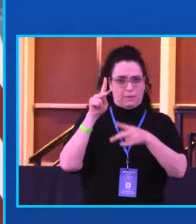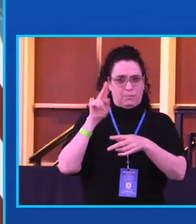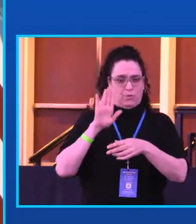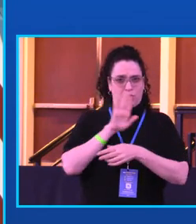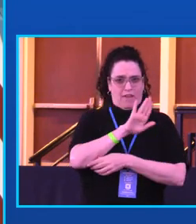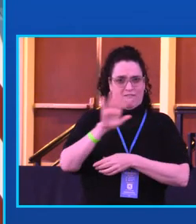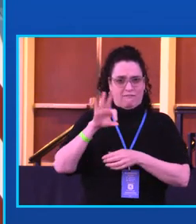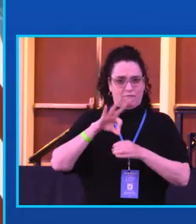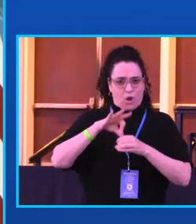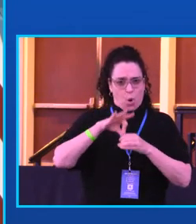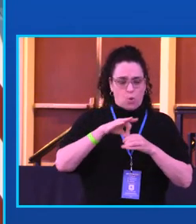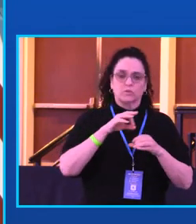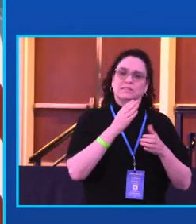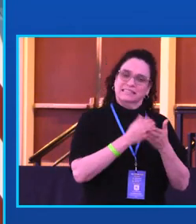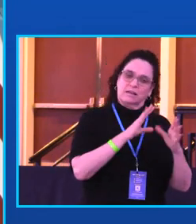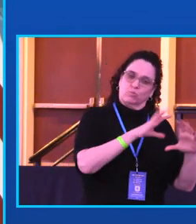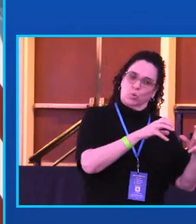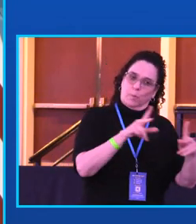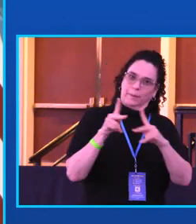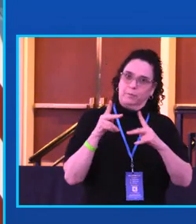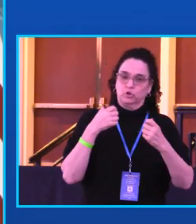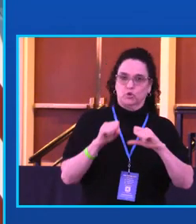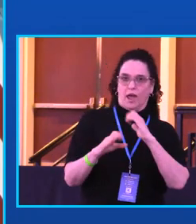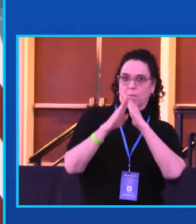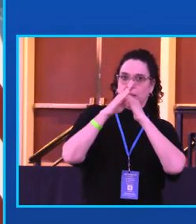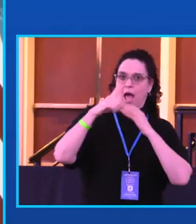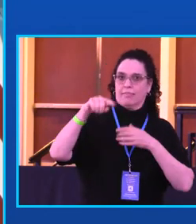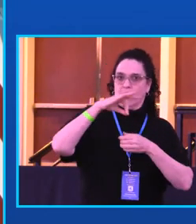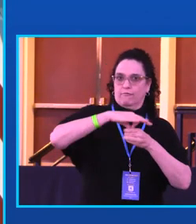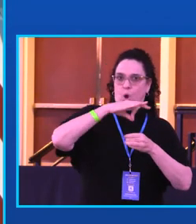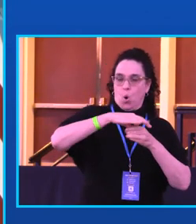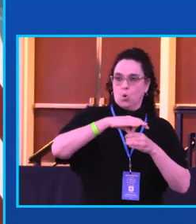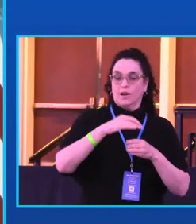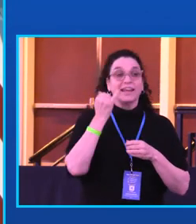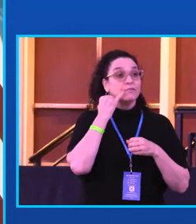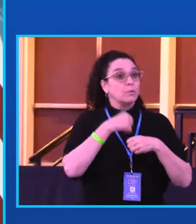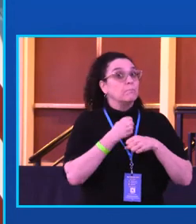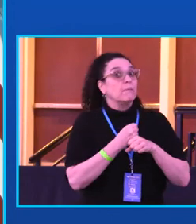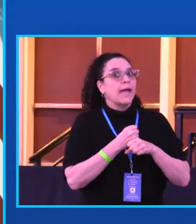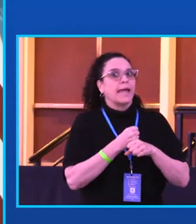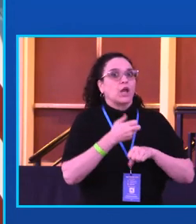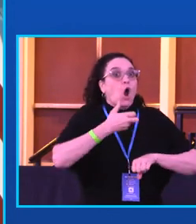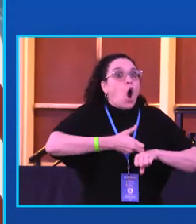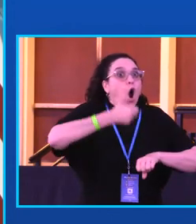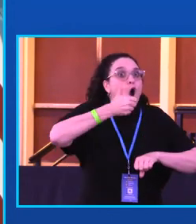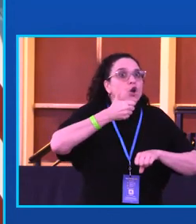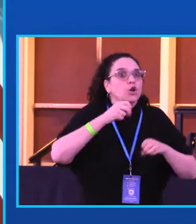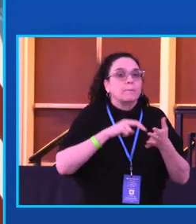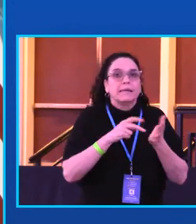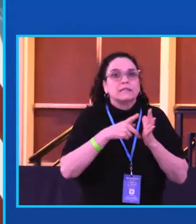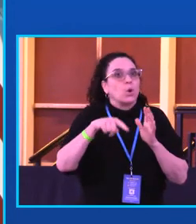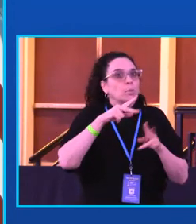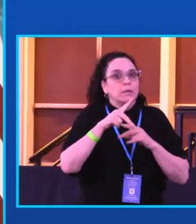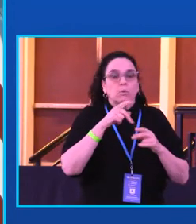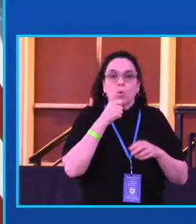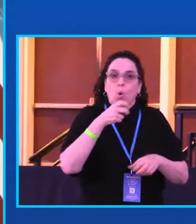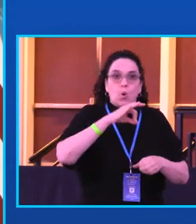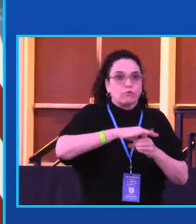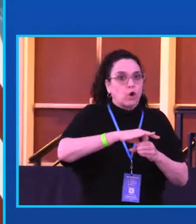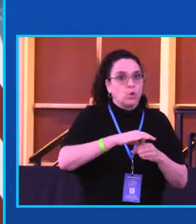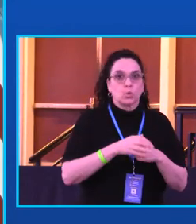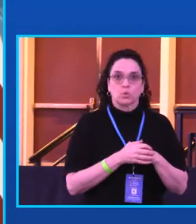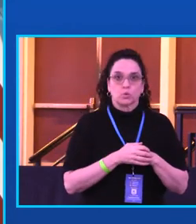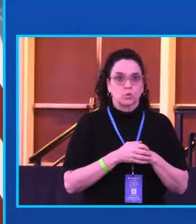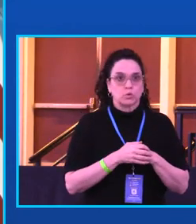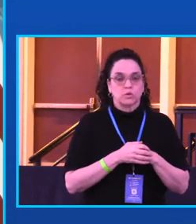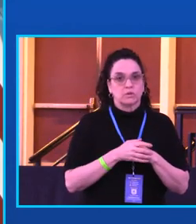certain populations in particular, with an expectation that if you make it more difficult, then people won't vote. We